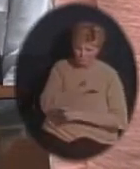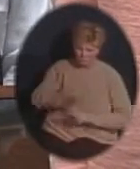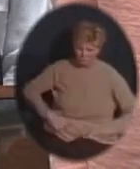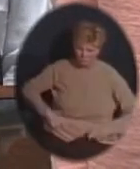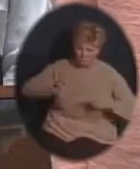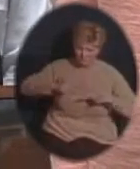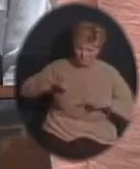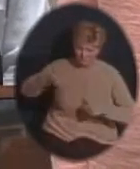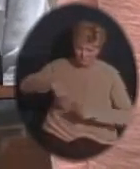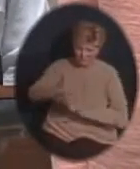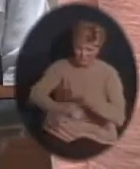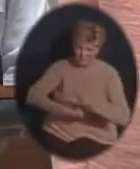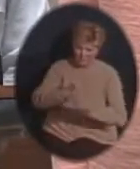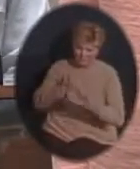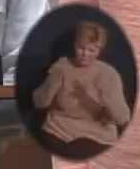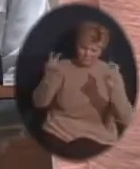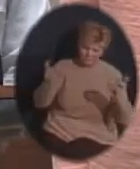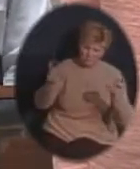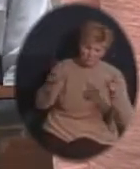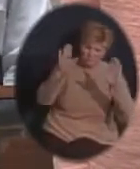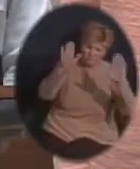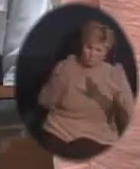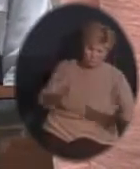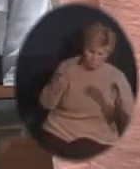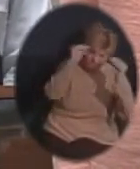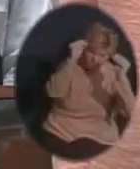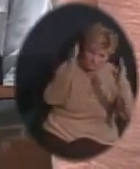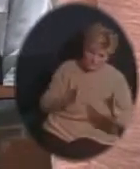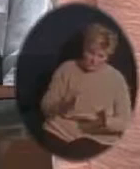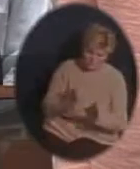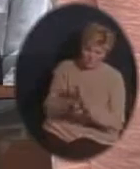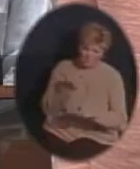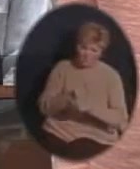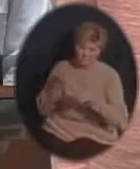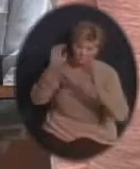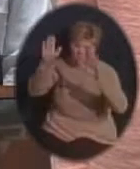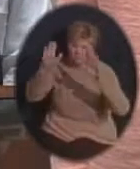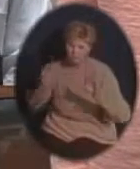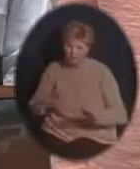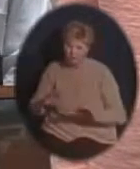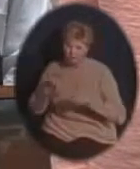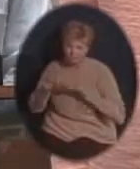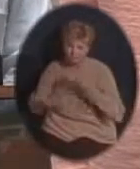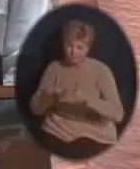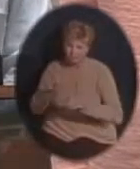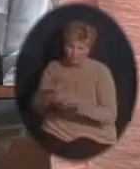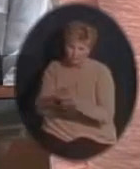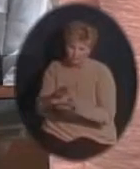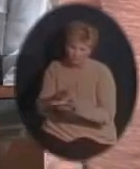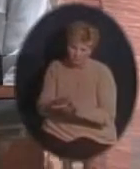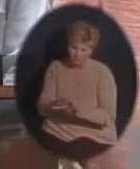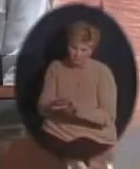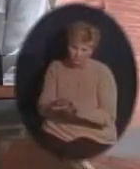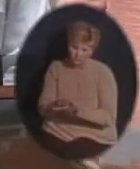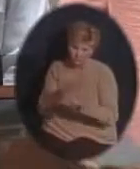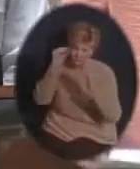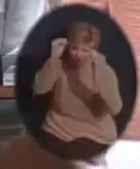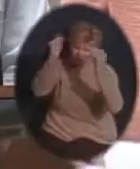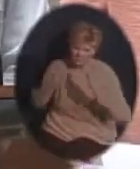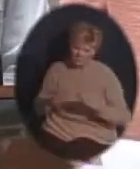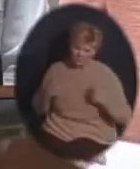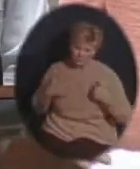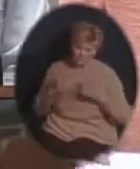Teachers Make Great Public Schools. The theme helped draw attention to the important role teachers have in